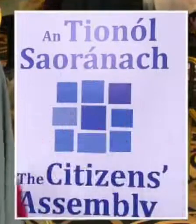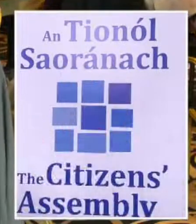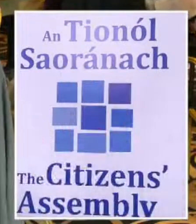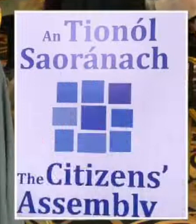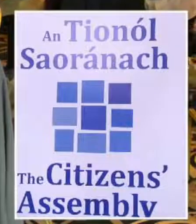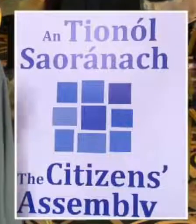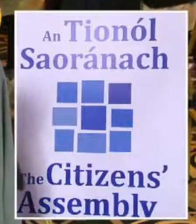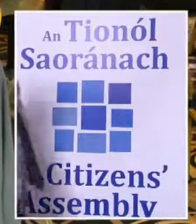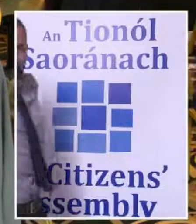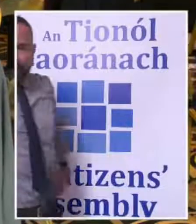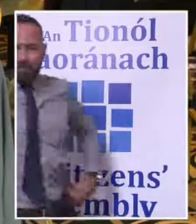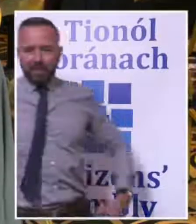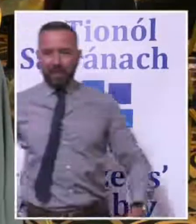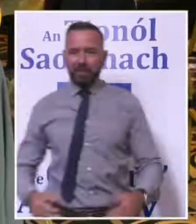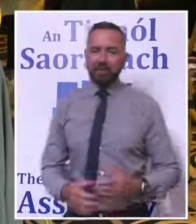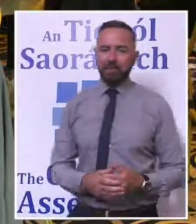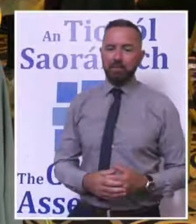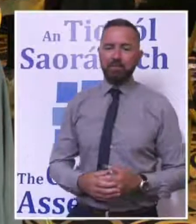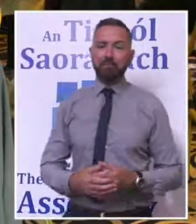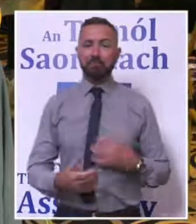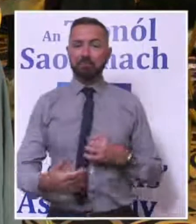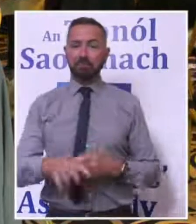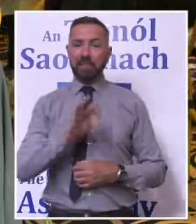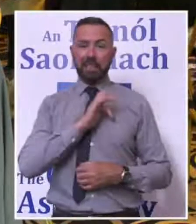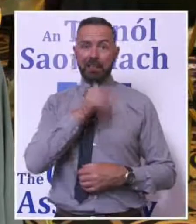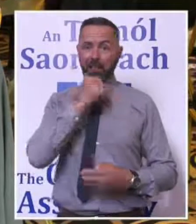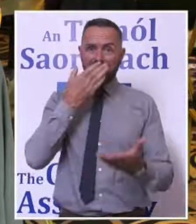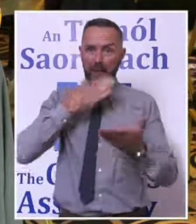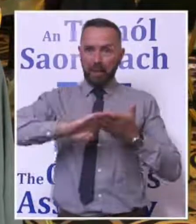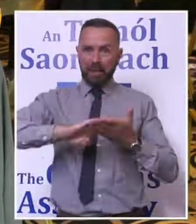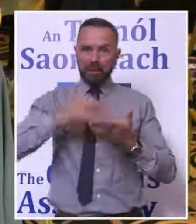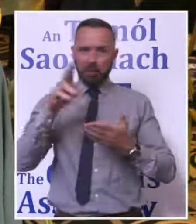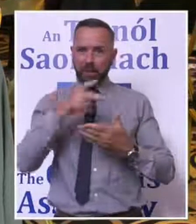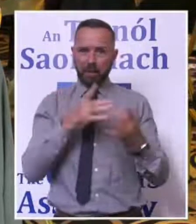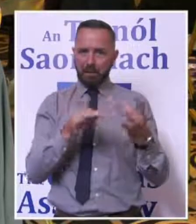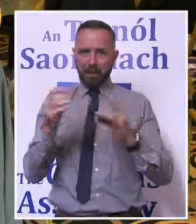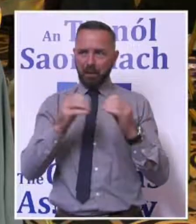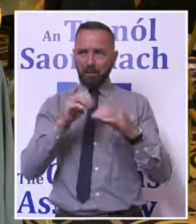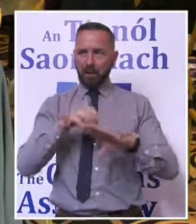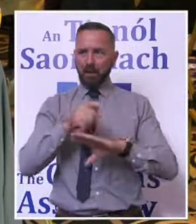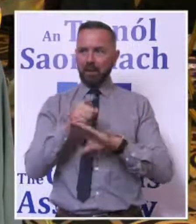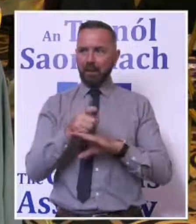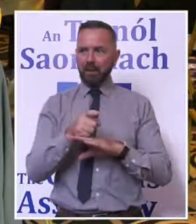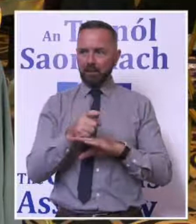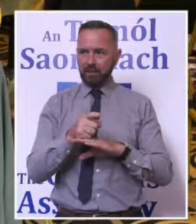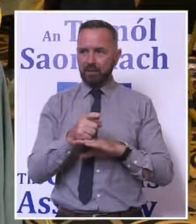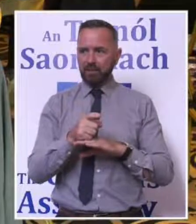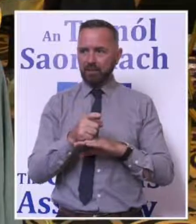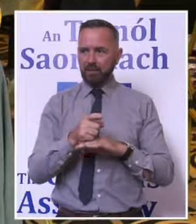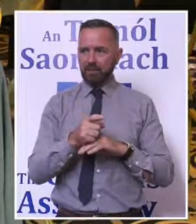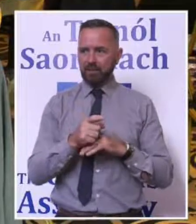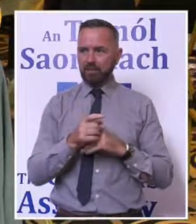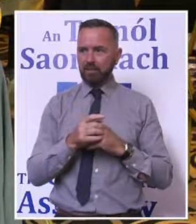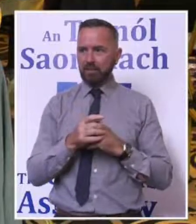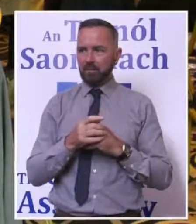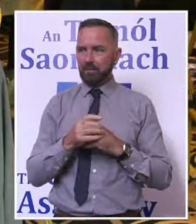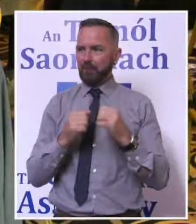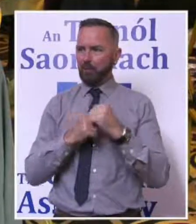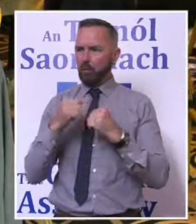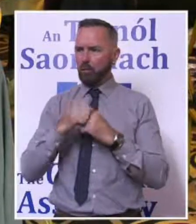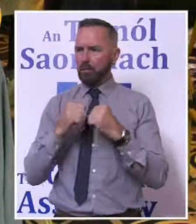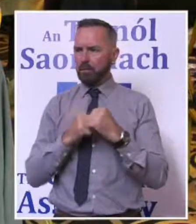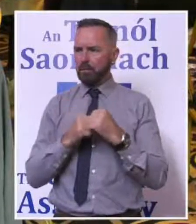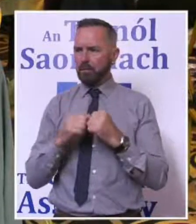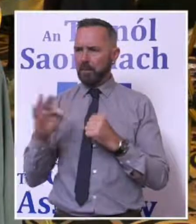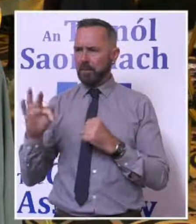can't comment on that. But I just, it's. May I make a comment on that? You can. If you don't mind. Just before you do talk